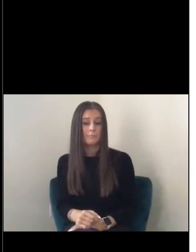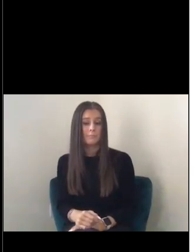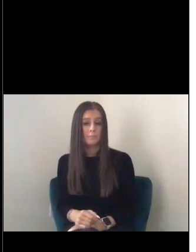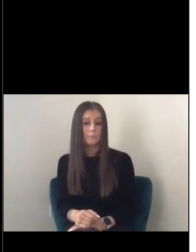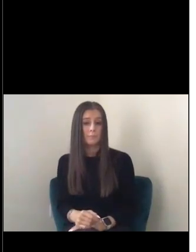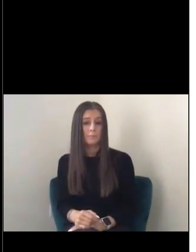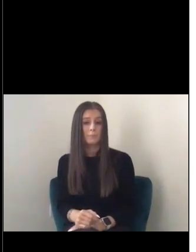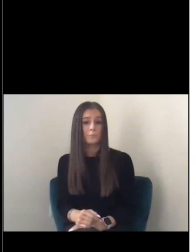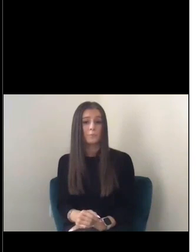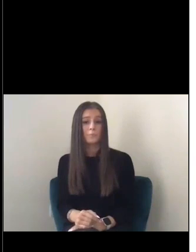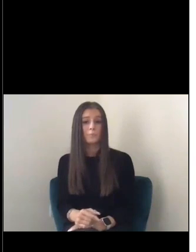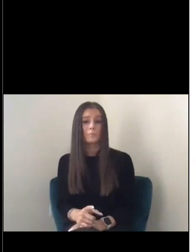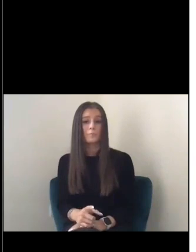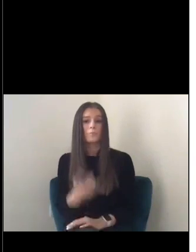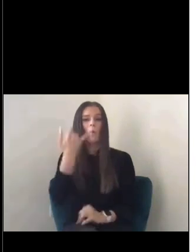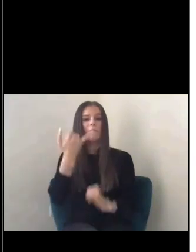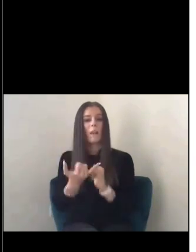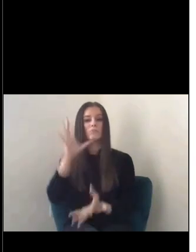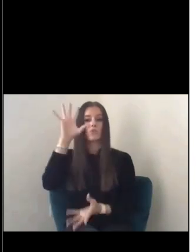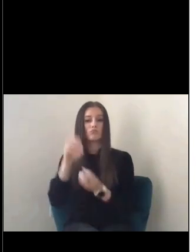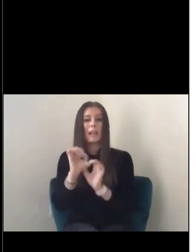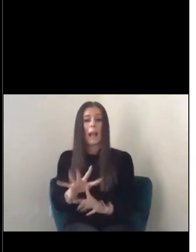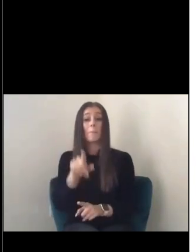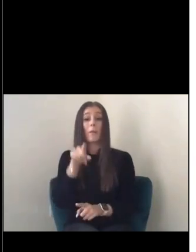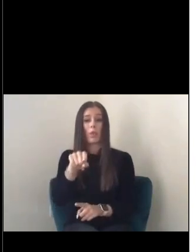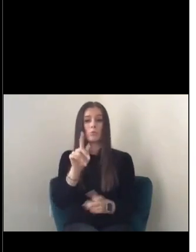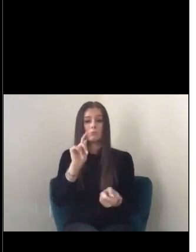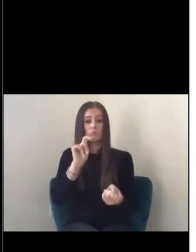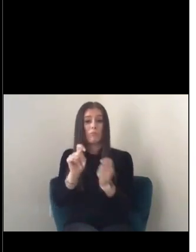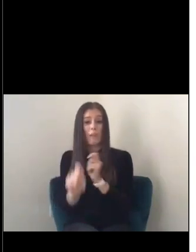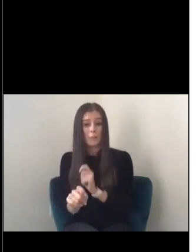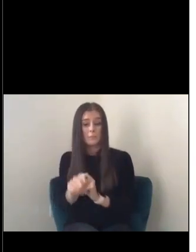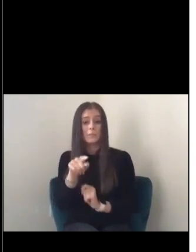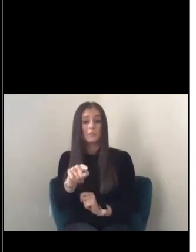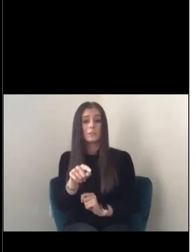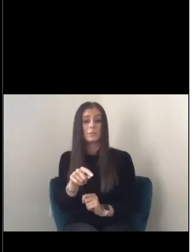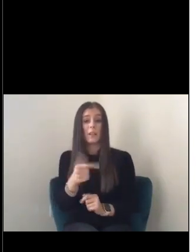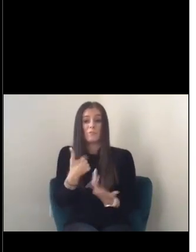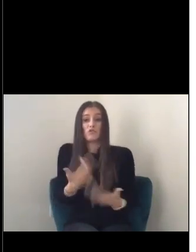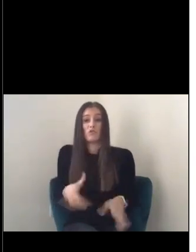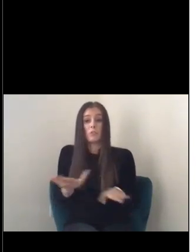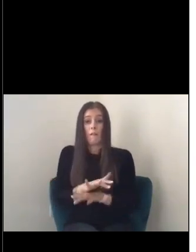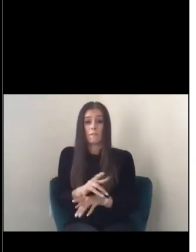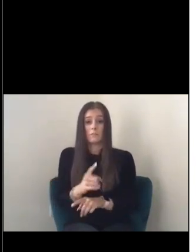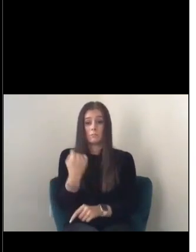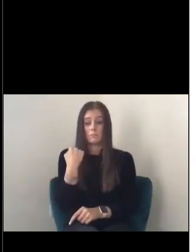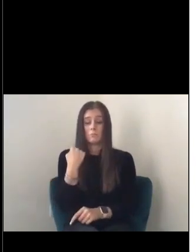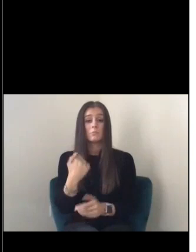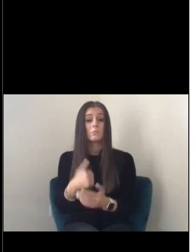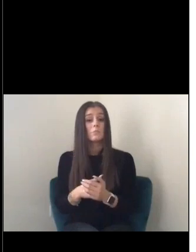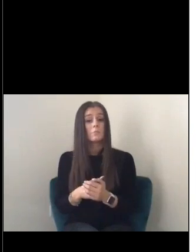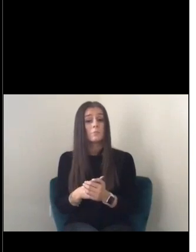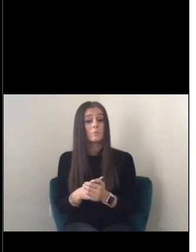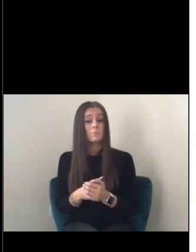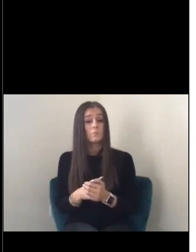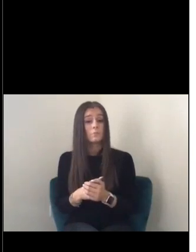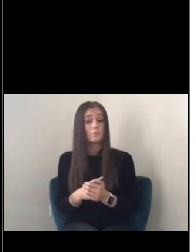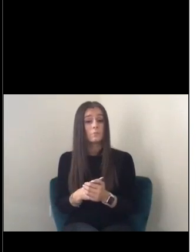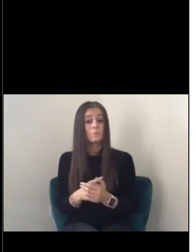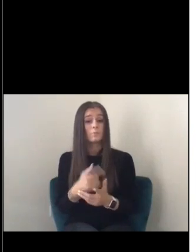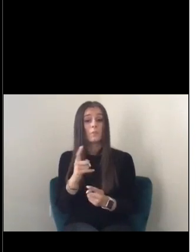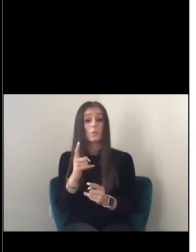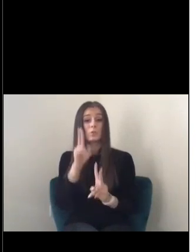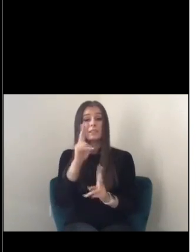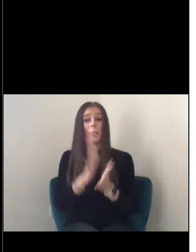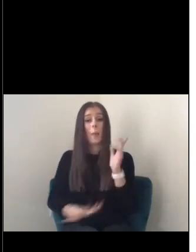So to finally recap on these refinements that we've just covered on the previous slides, the map on screen